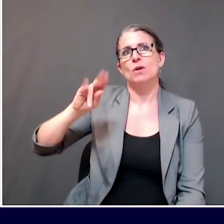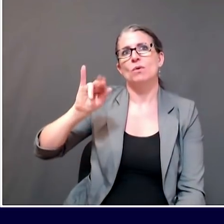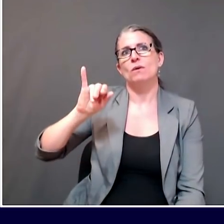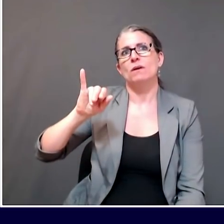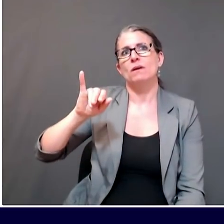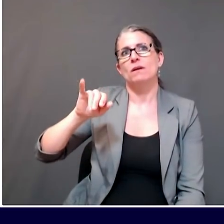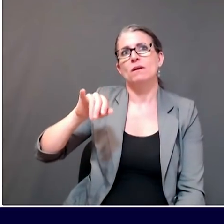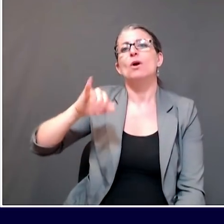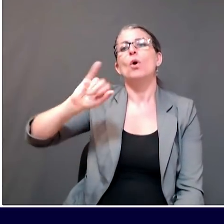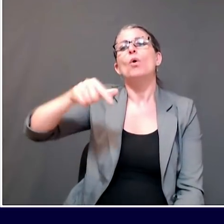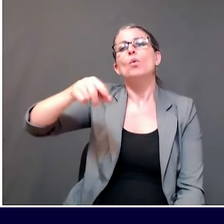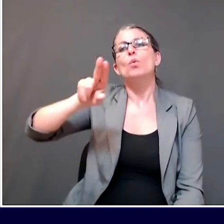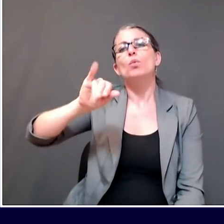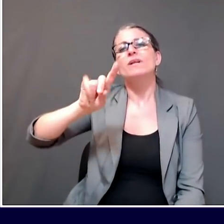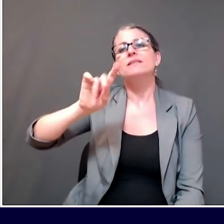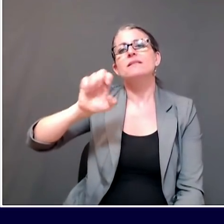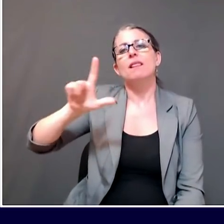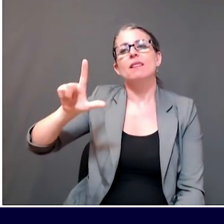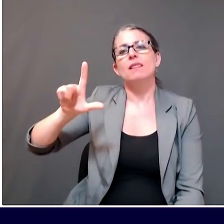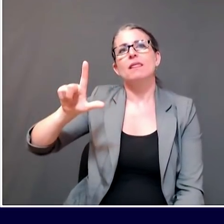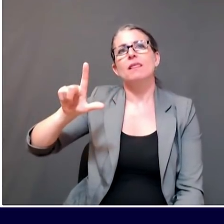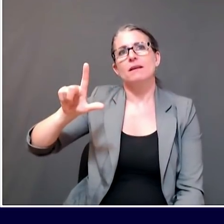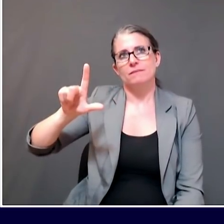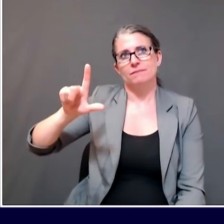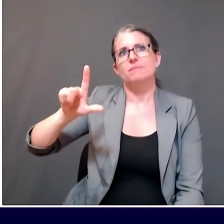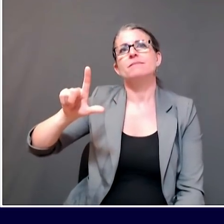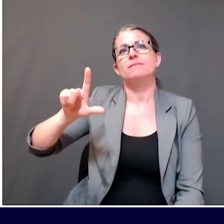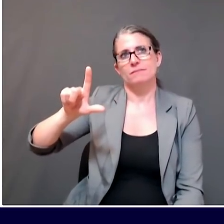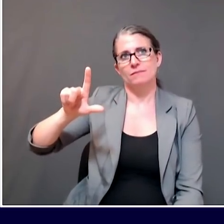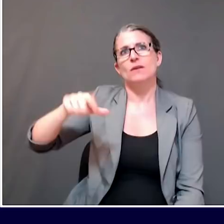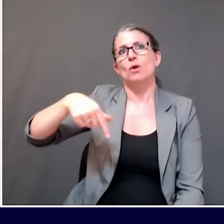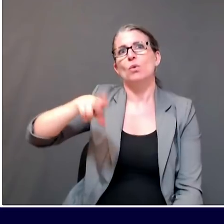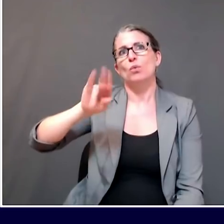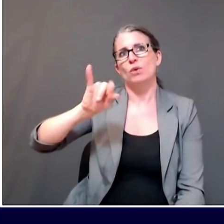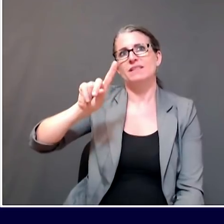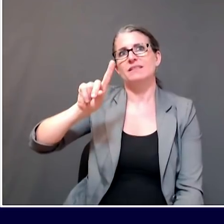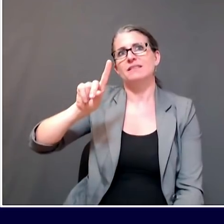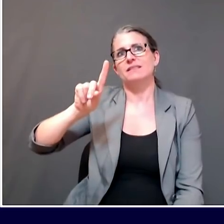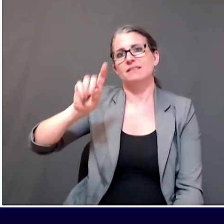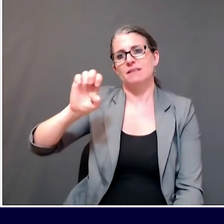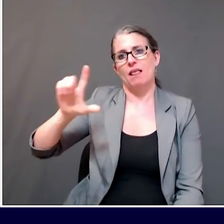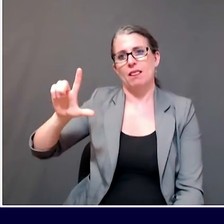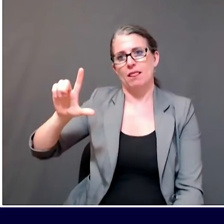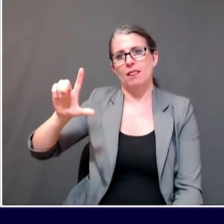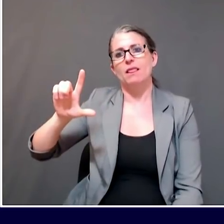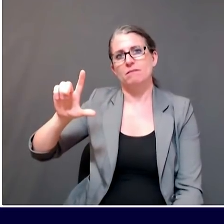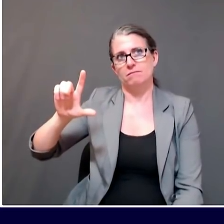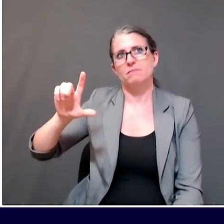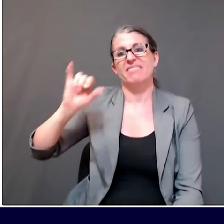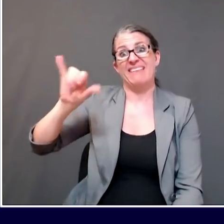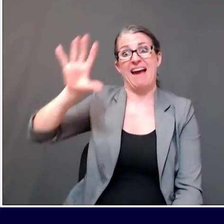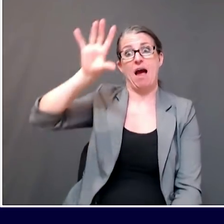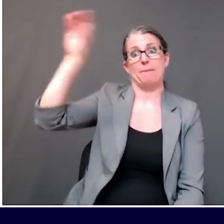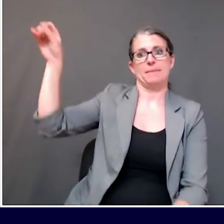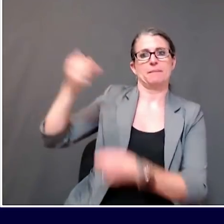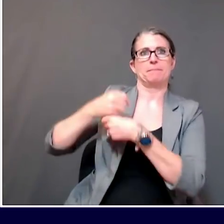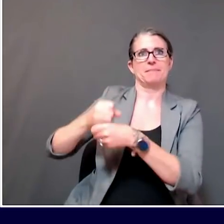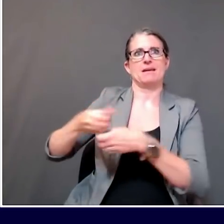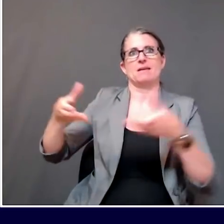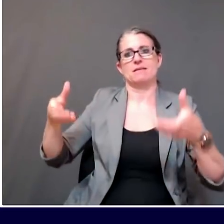Q-U-I-D-E-L. Q-U-I-D as in Delta, E-L. And the name of their antigen platform is called the